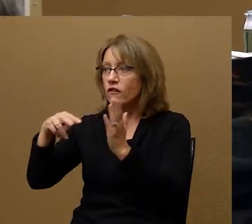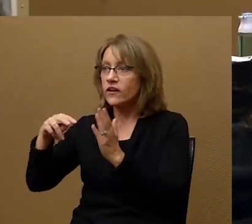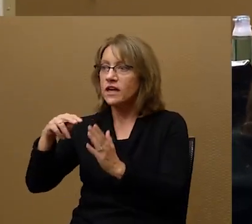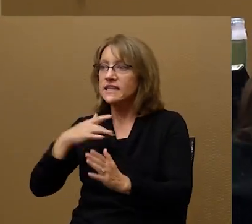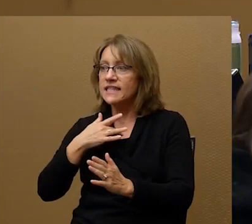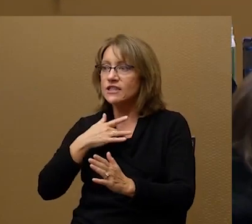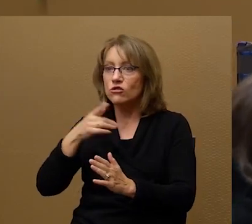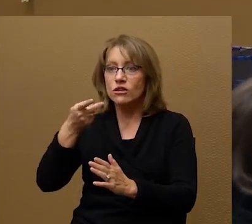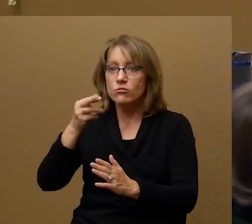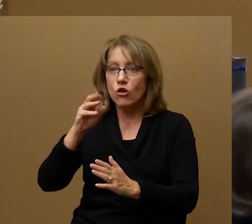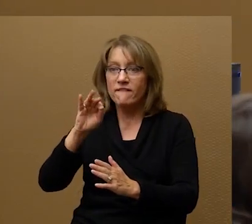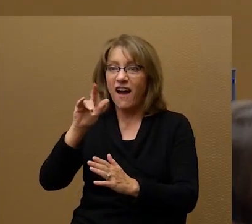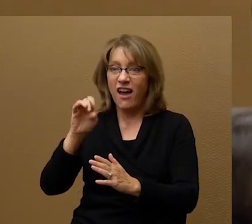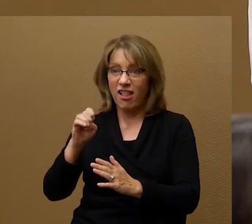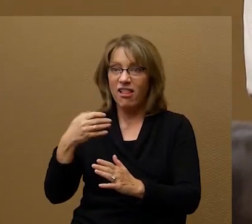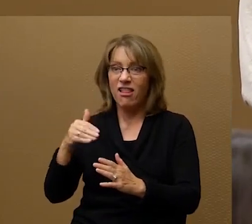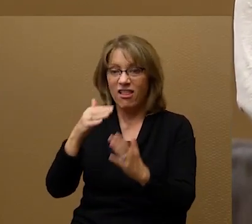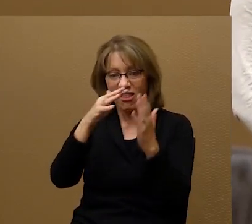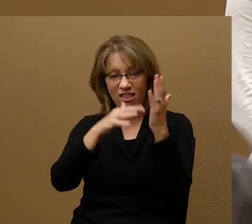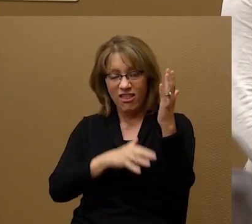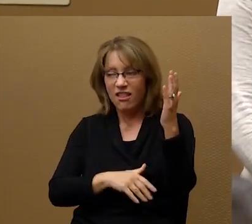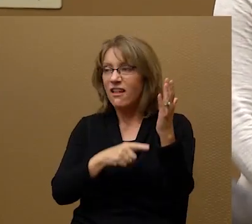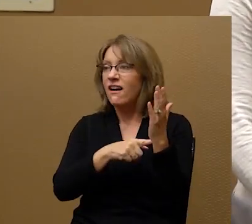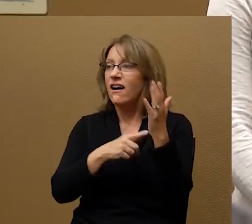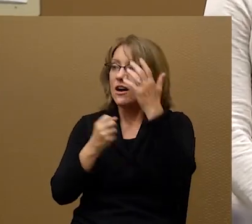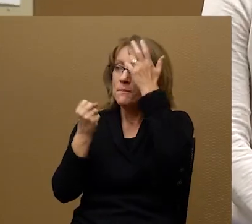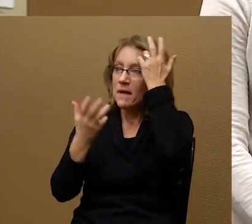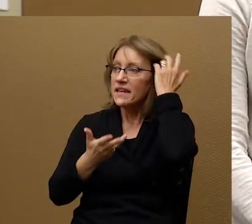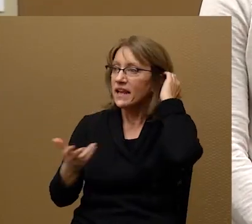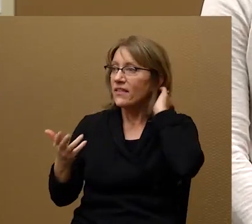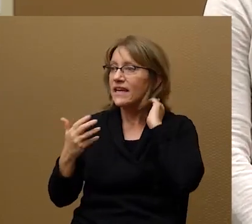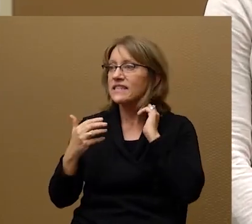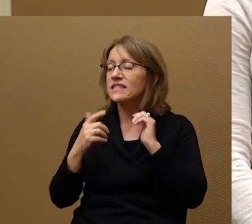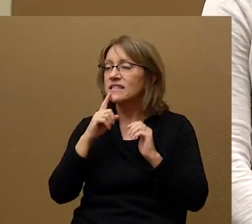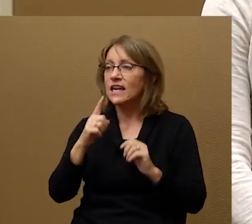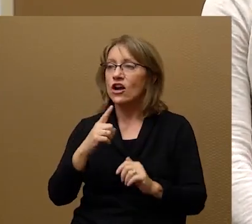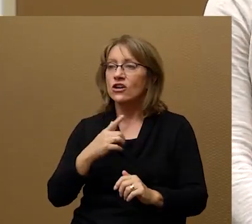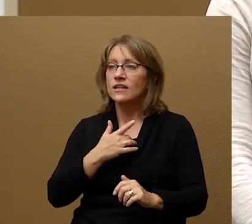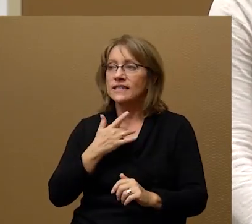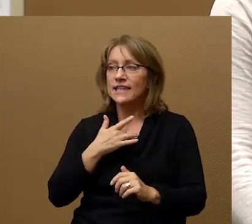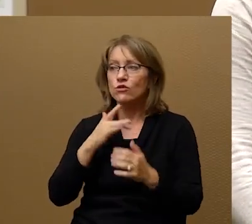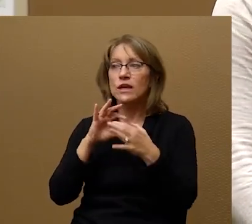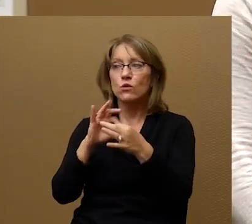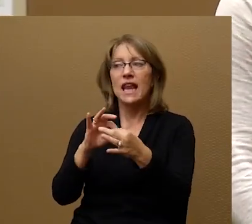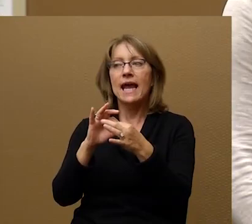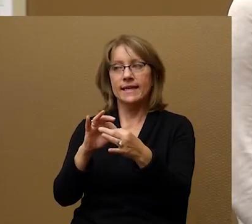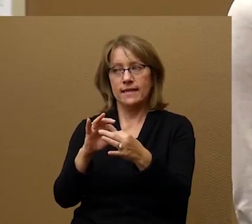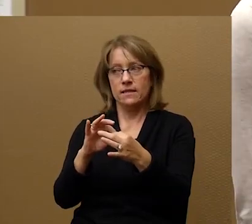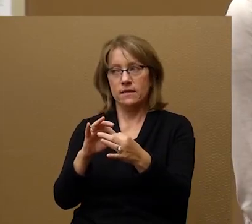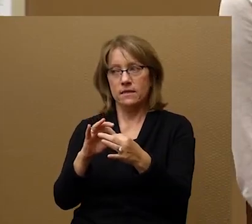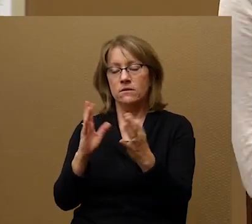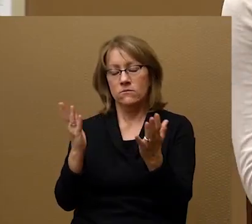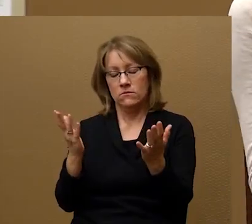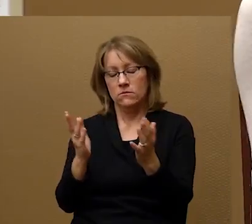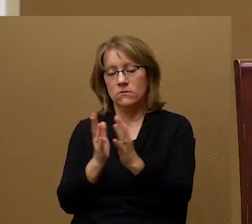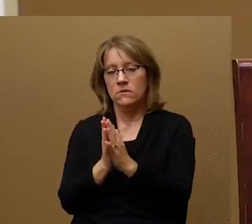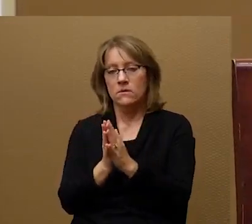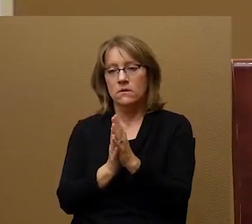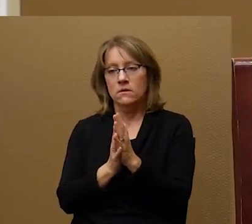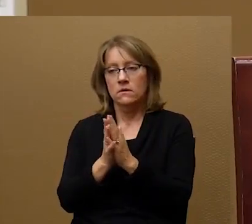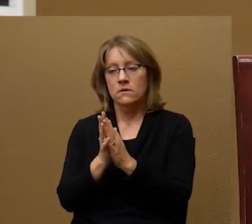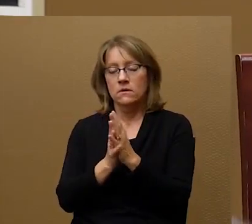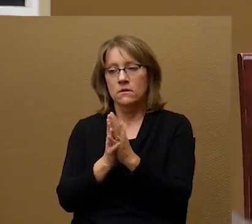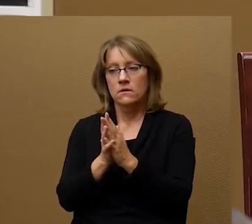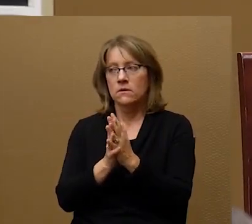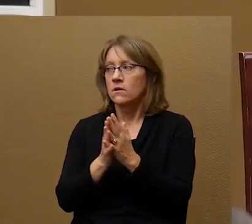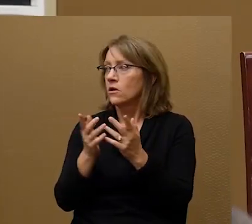There's a lot of things that are sensory related. So why, when